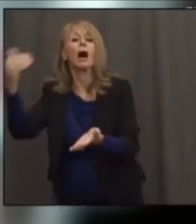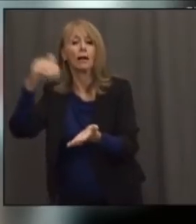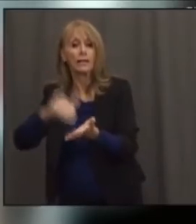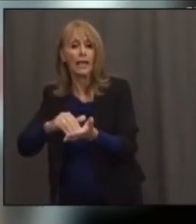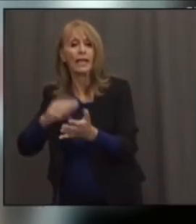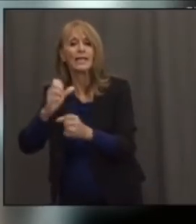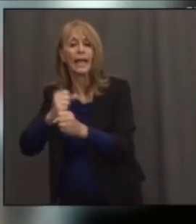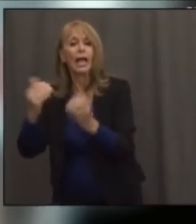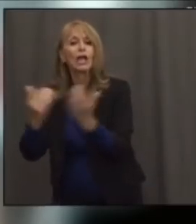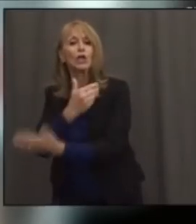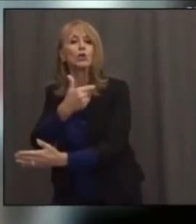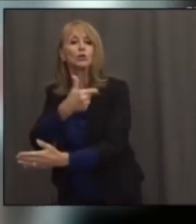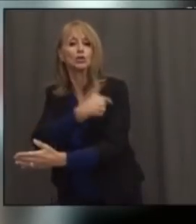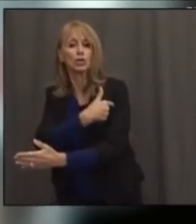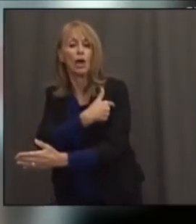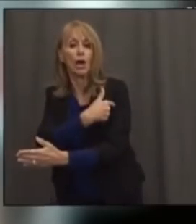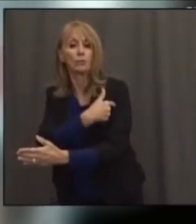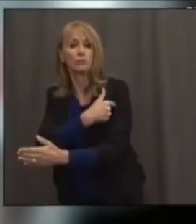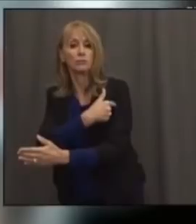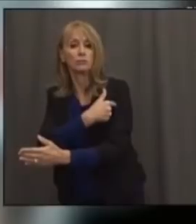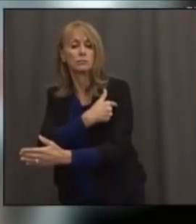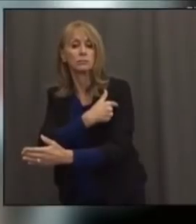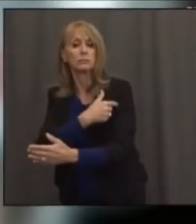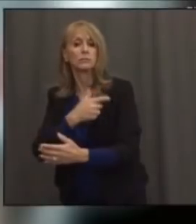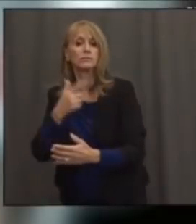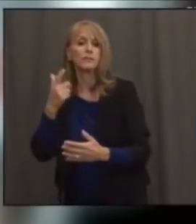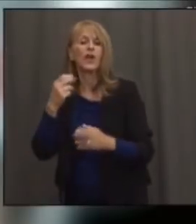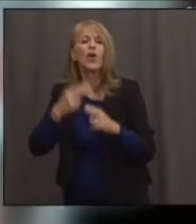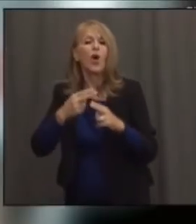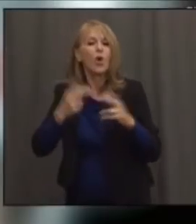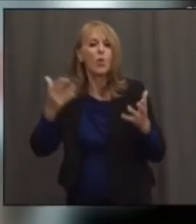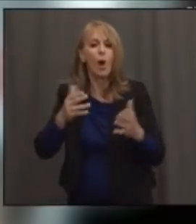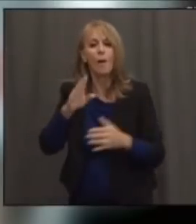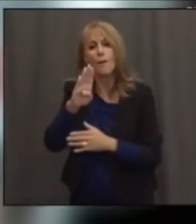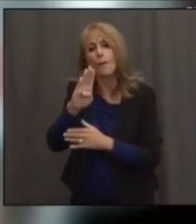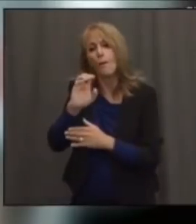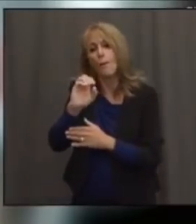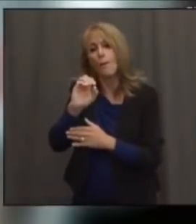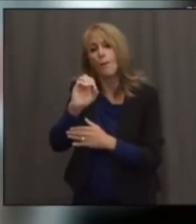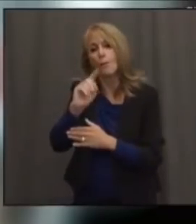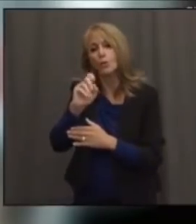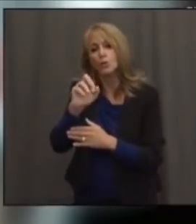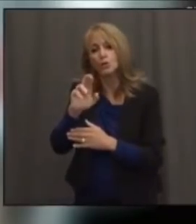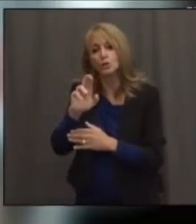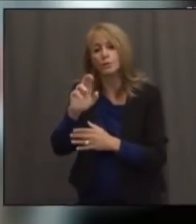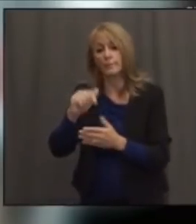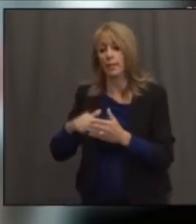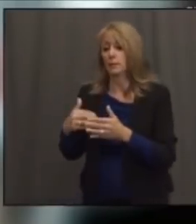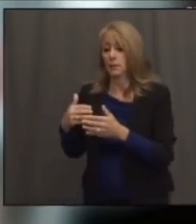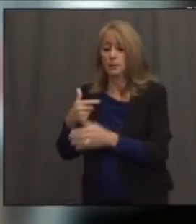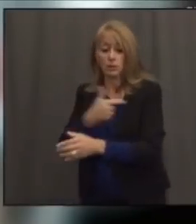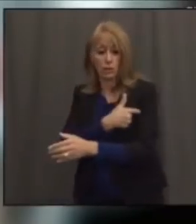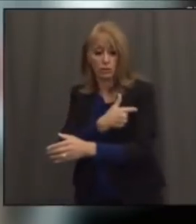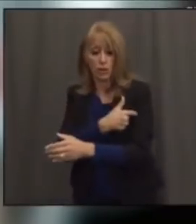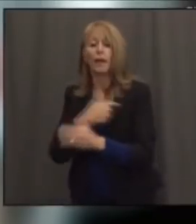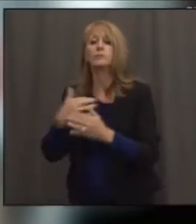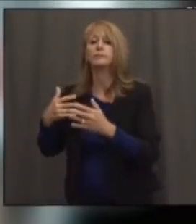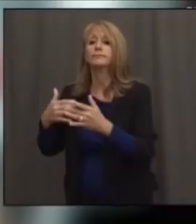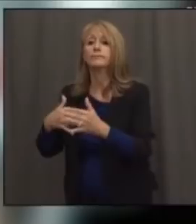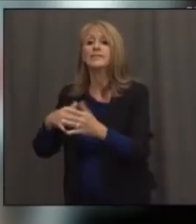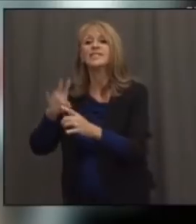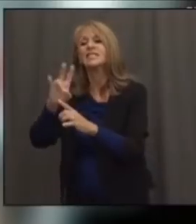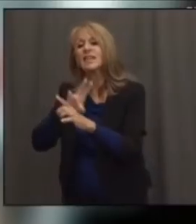COVID because of certain medical conditions should consider getting a booster in this time frame, and it'll be sometime in the fall. And the final point here